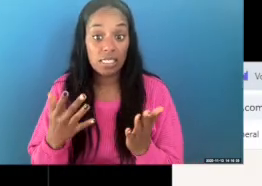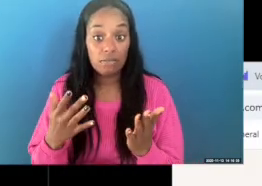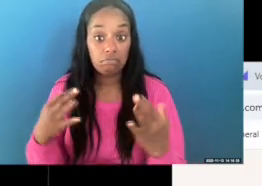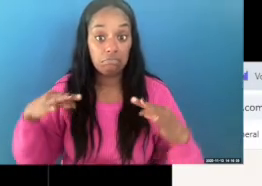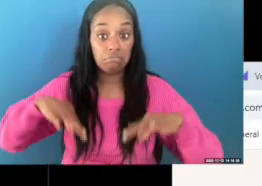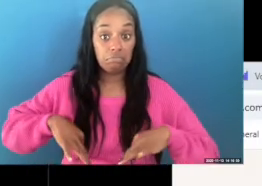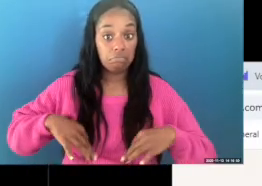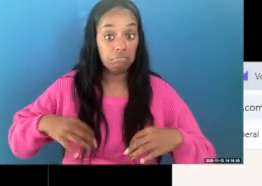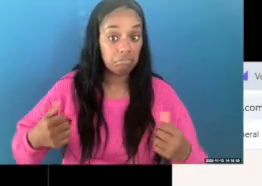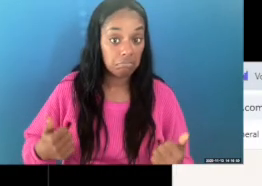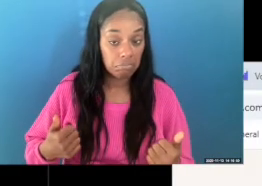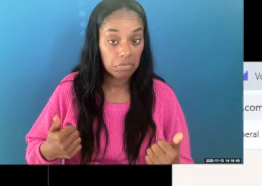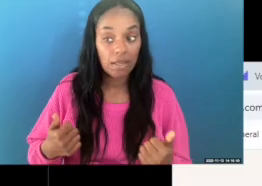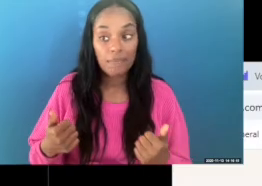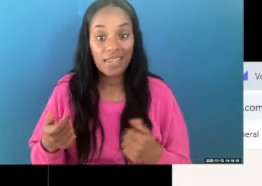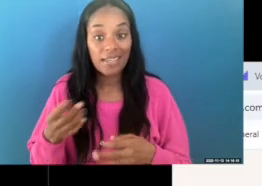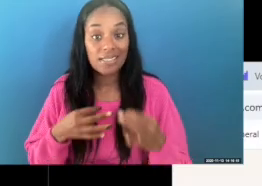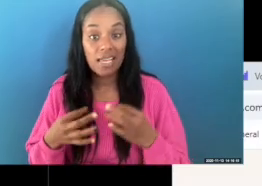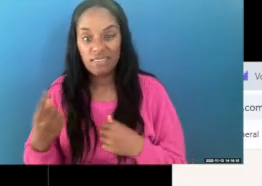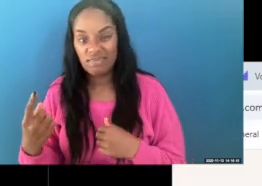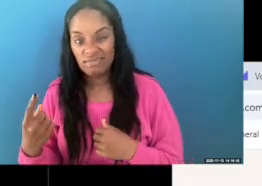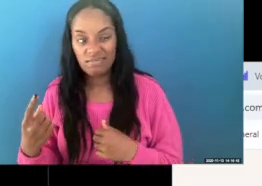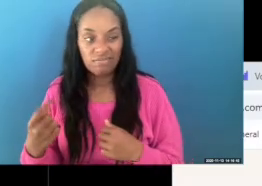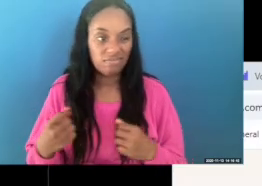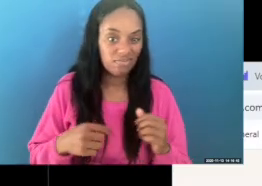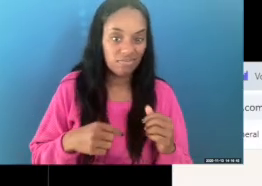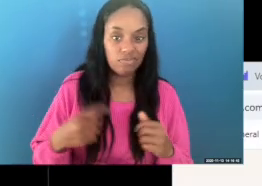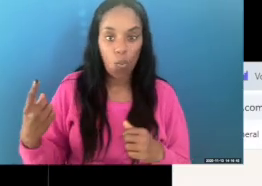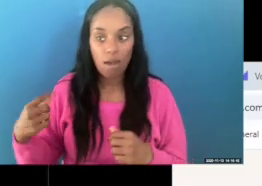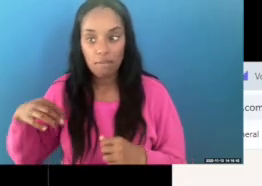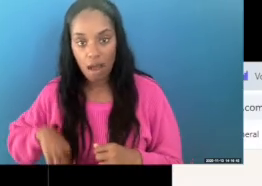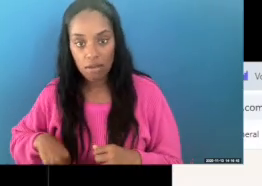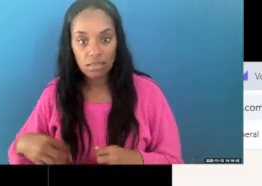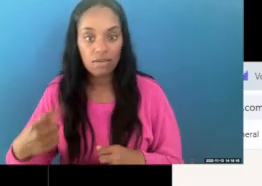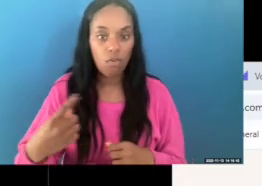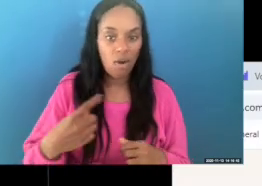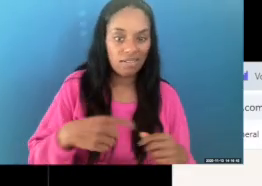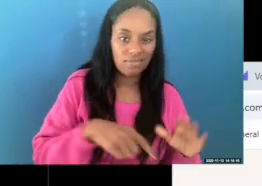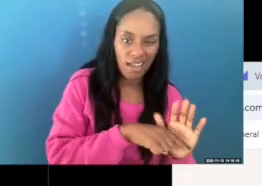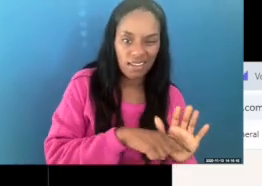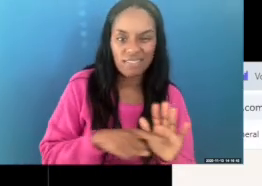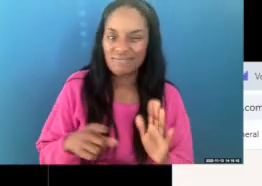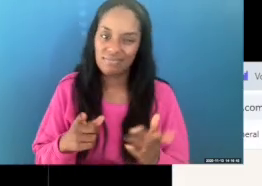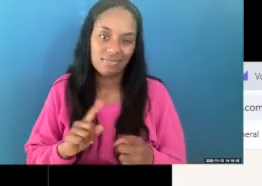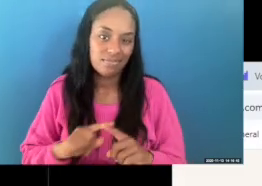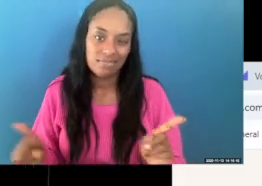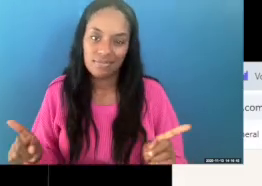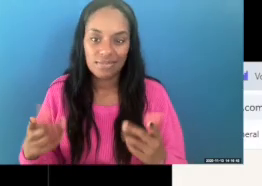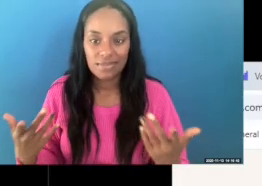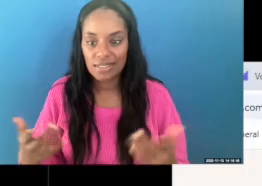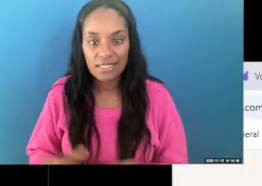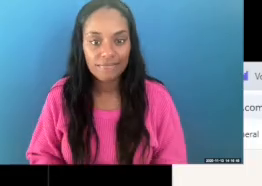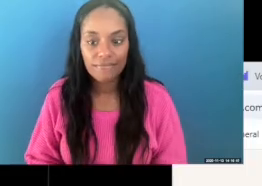out to that only. Again, these small business owners, they need those upfront incentives. So if that's something as a plus